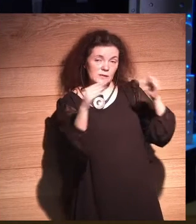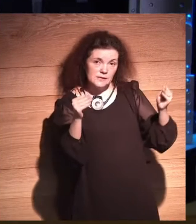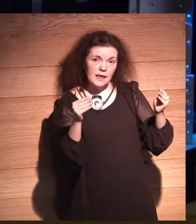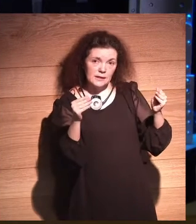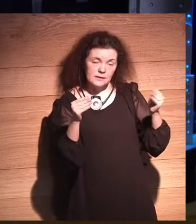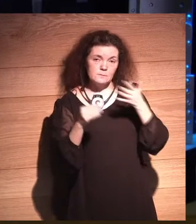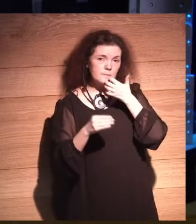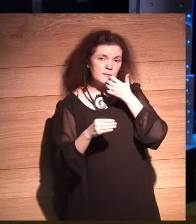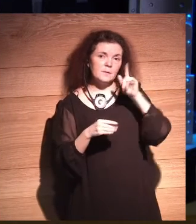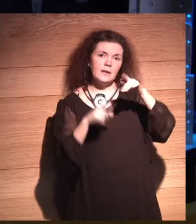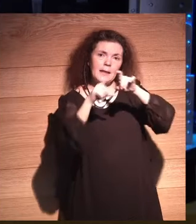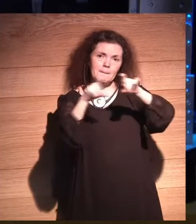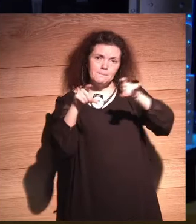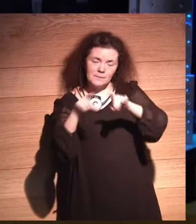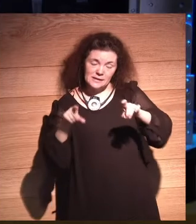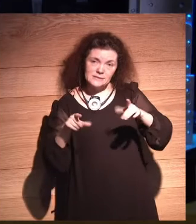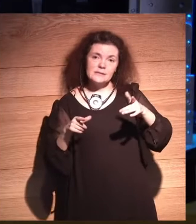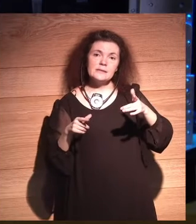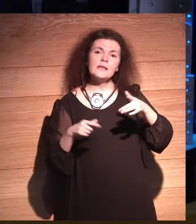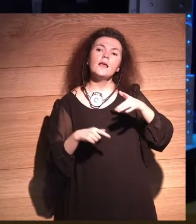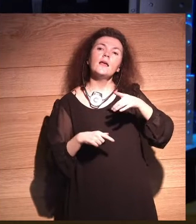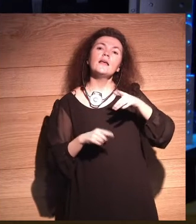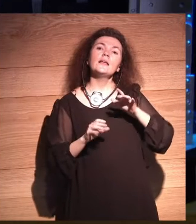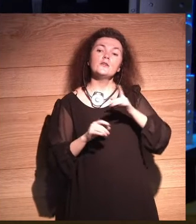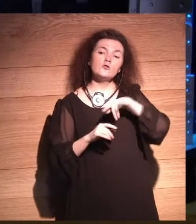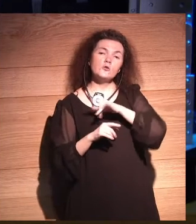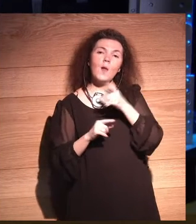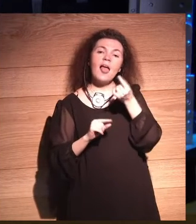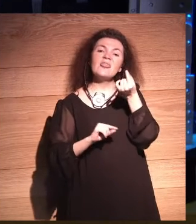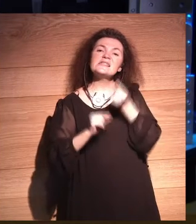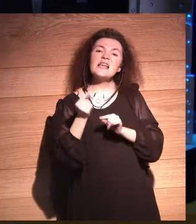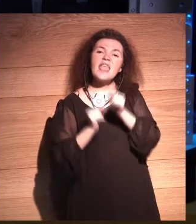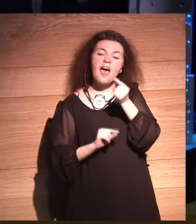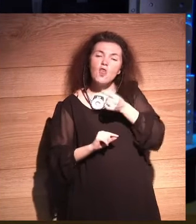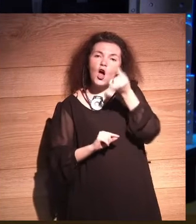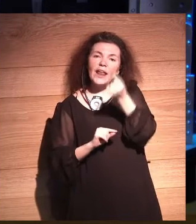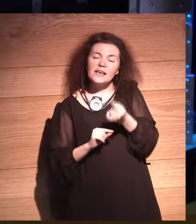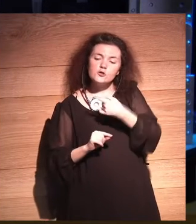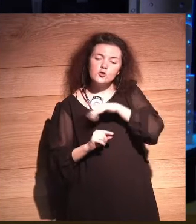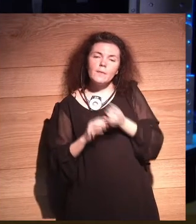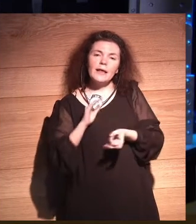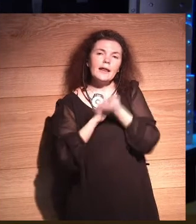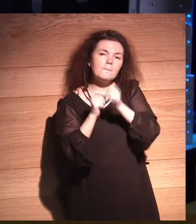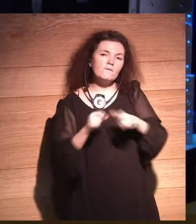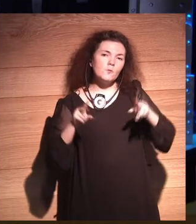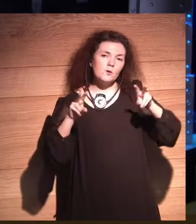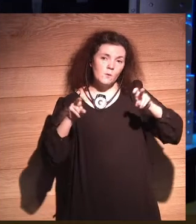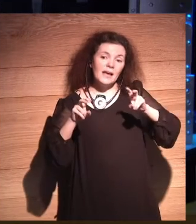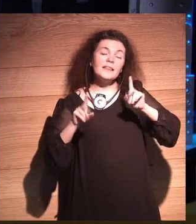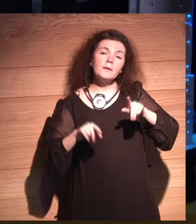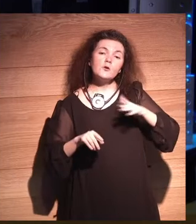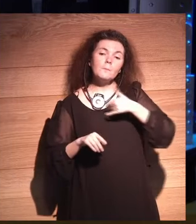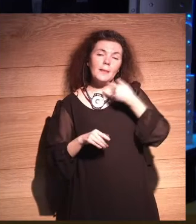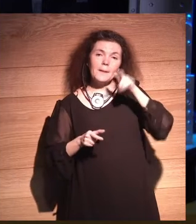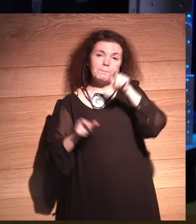and technologists and designers, we have to design new platforms. And finally, as individuals, we have to be willing to